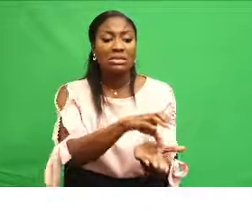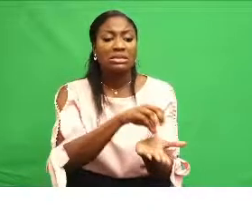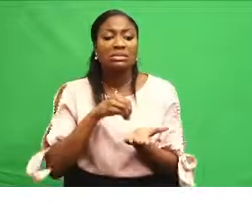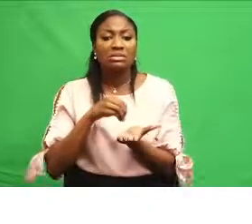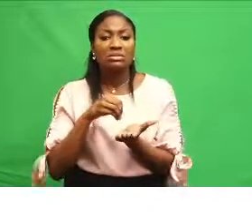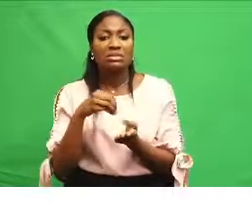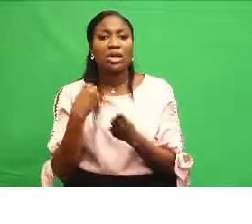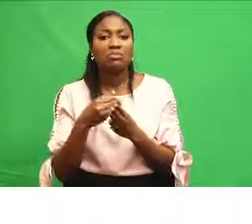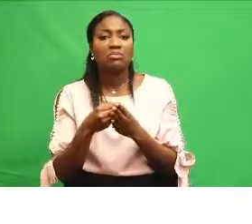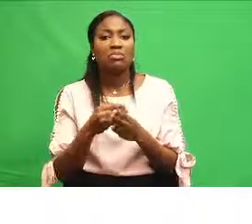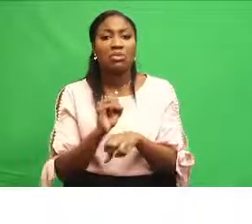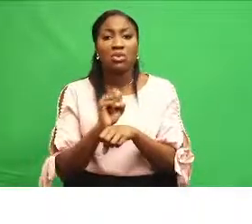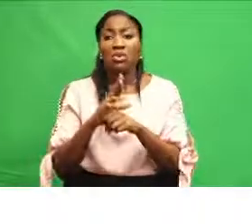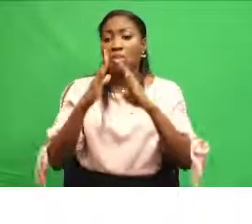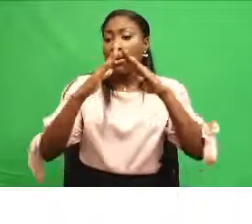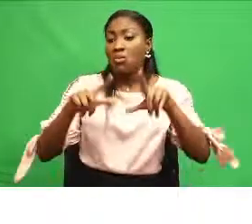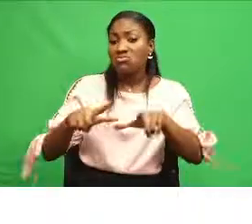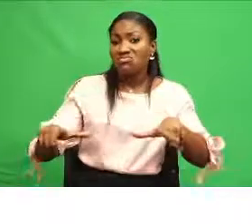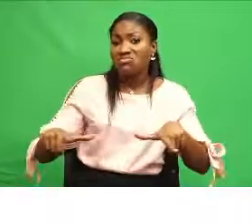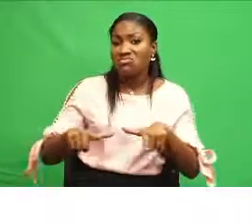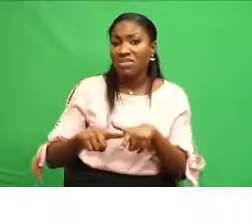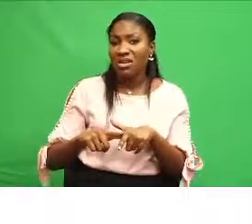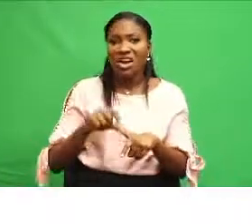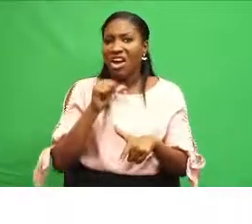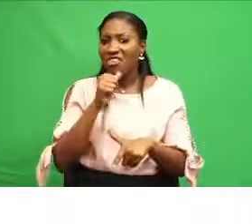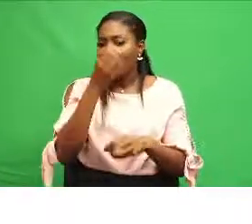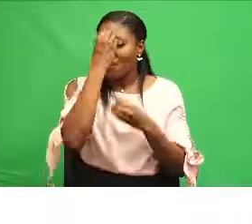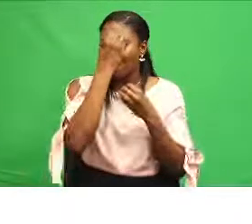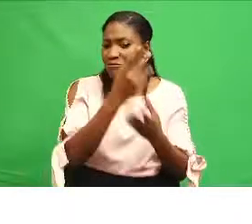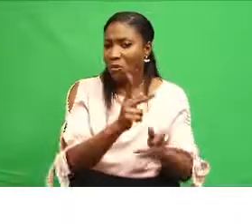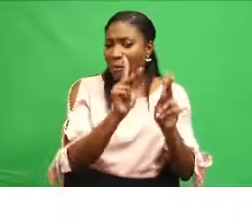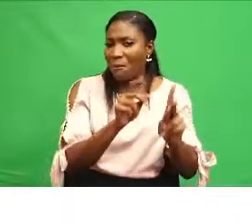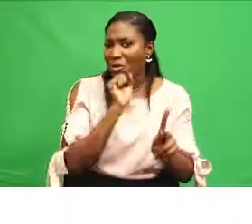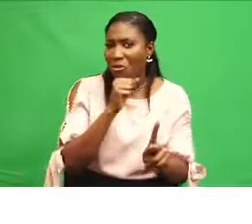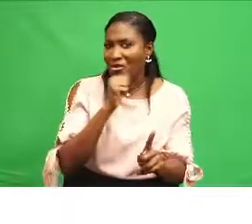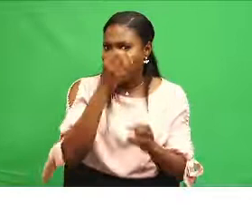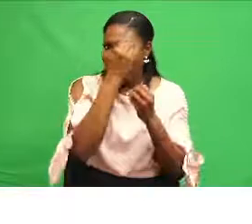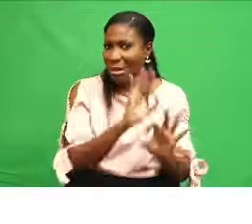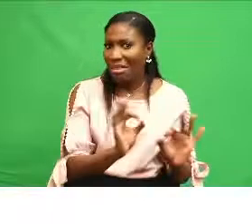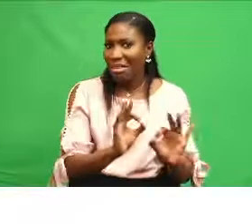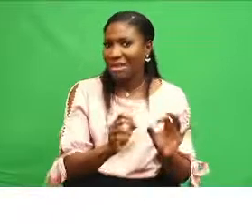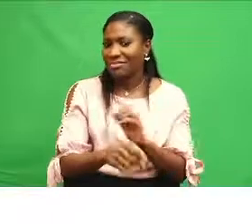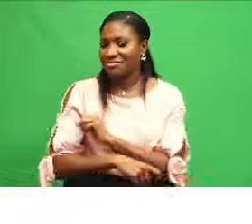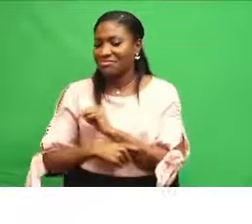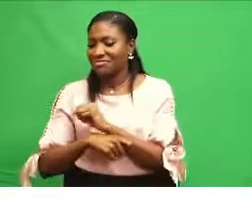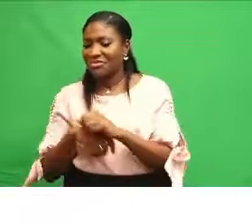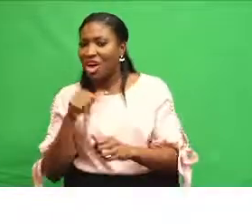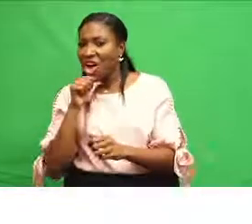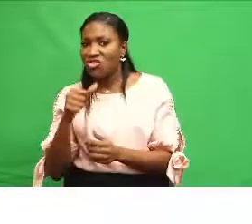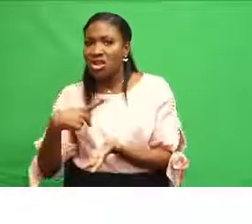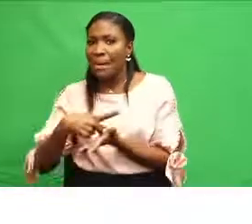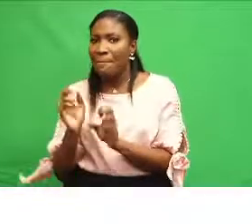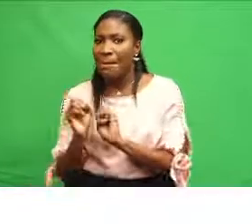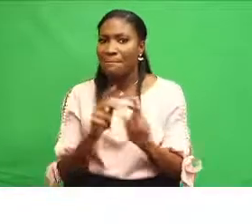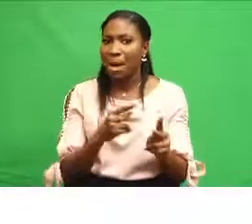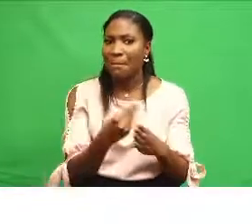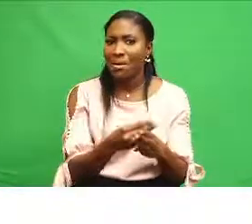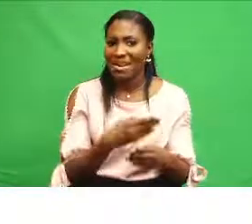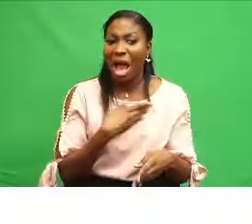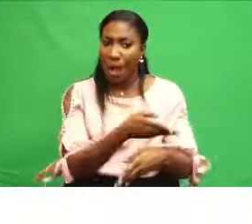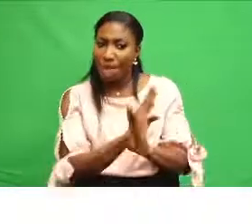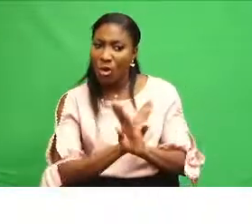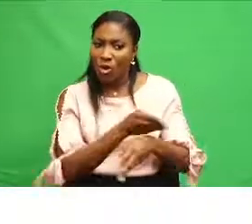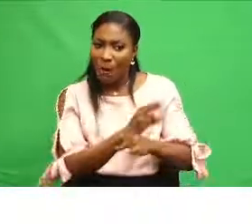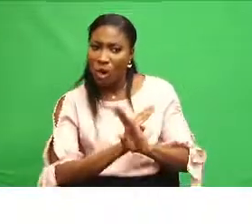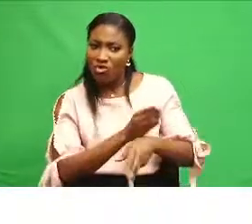or property without knowledge or permission. So they do it on the sly. Fail to repay money owed to the elder. So I borrow,